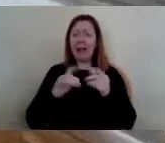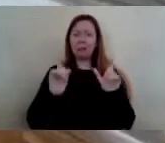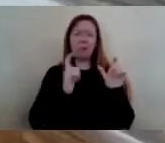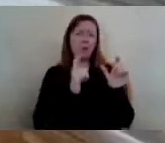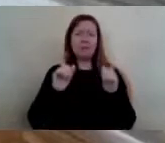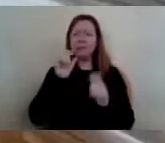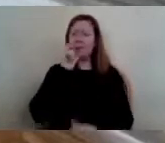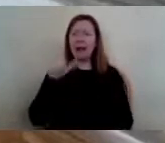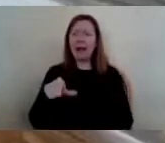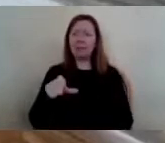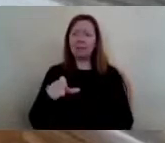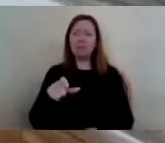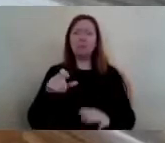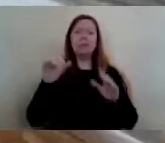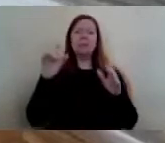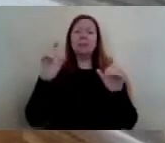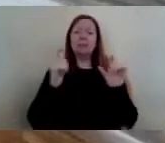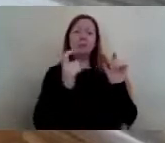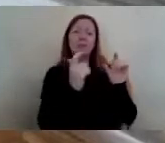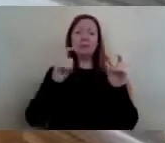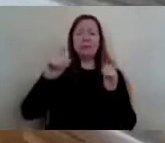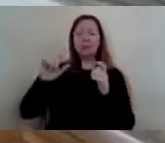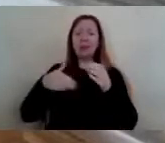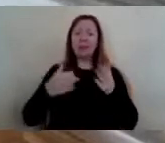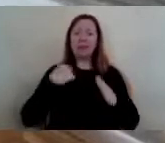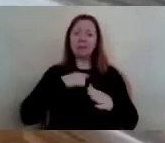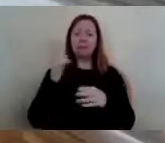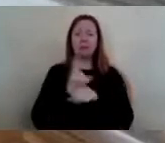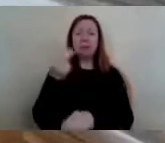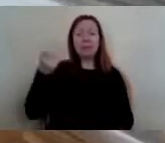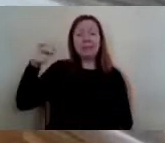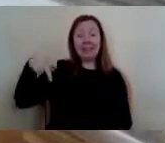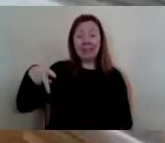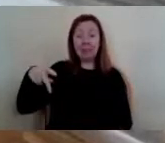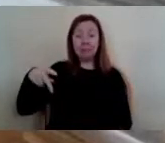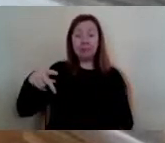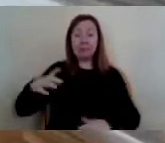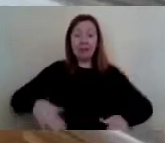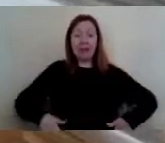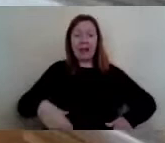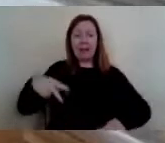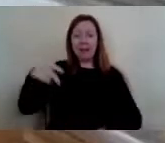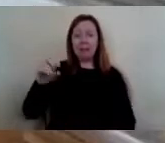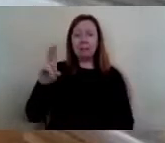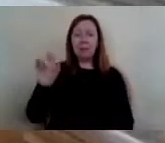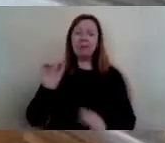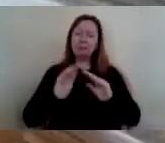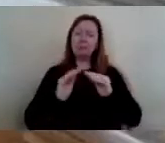rotation. The rotation just allows us to use our hips and pelvic muscles in a little bit of a different way,